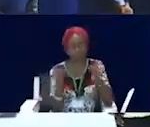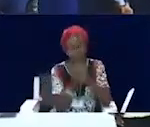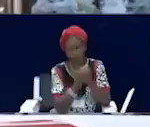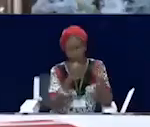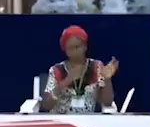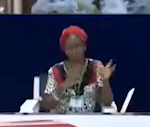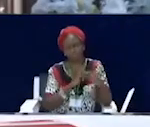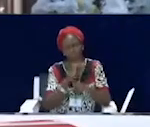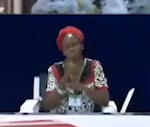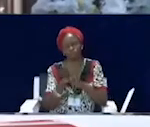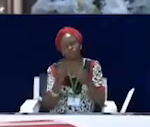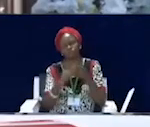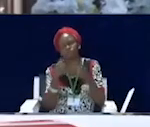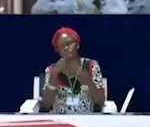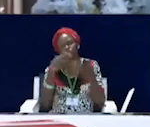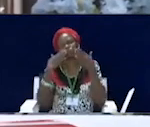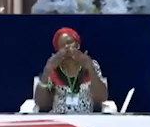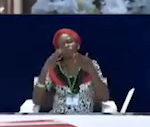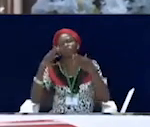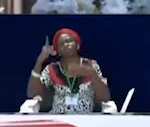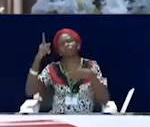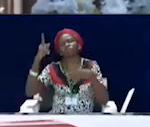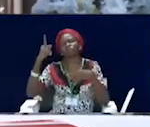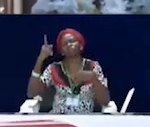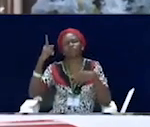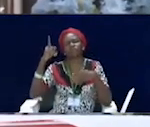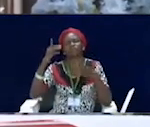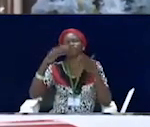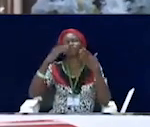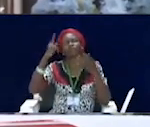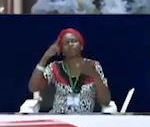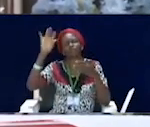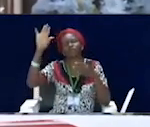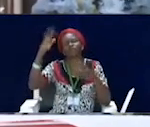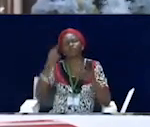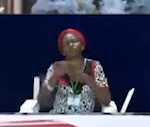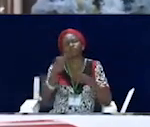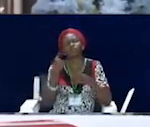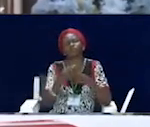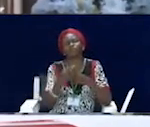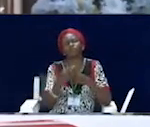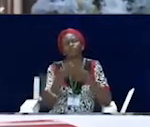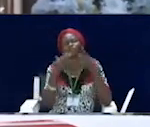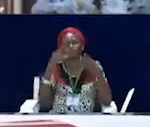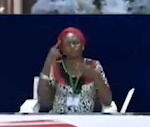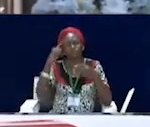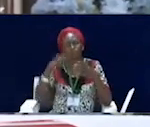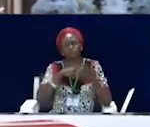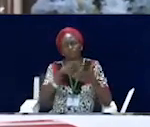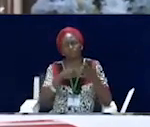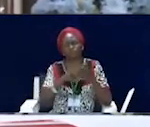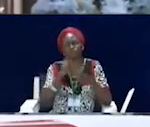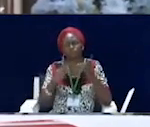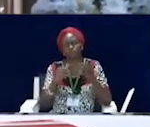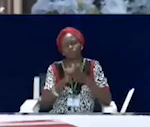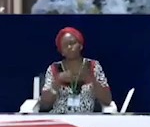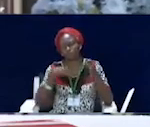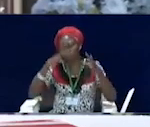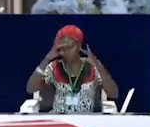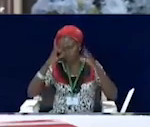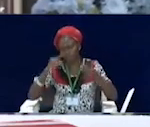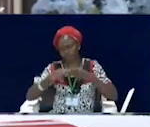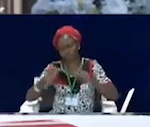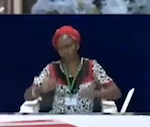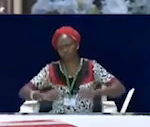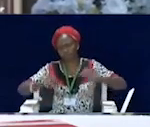Savior, I just want to say thank you. Thank you for your word. And thank you for these people who have decided to surrender